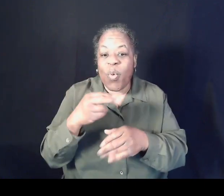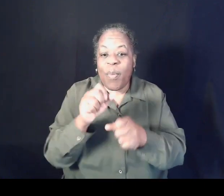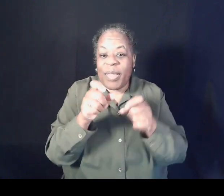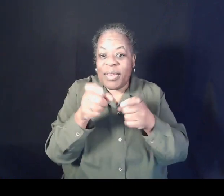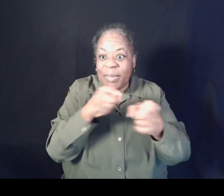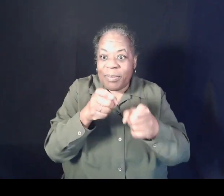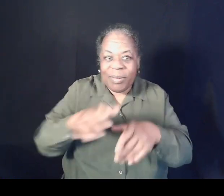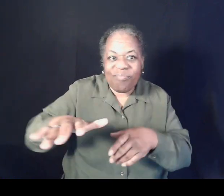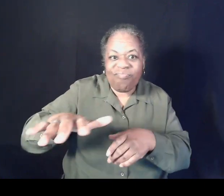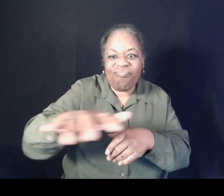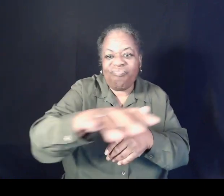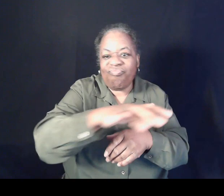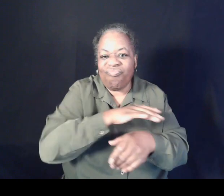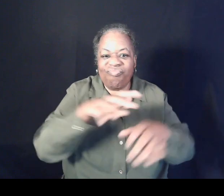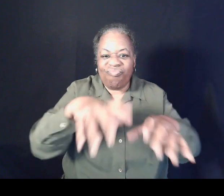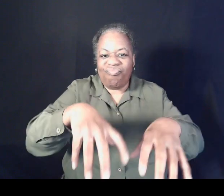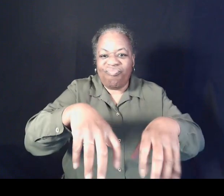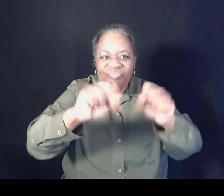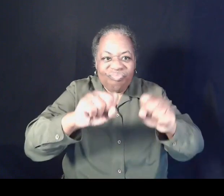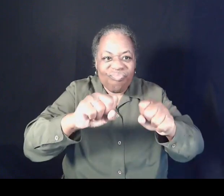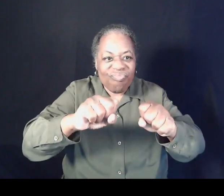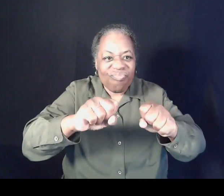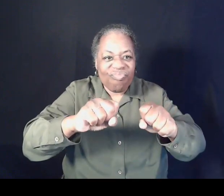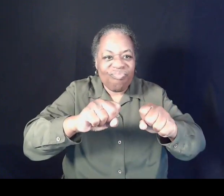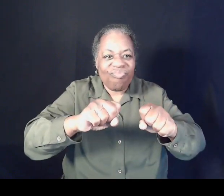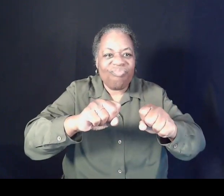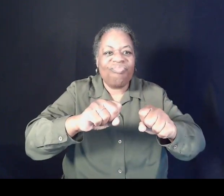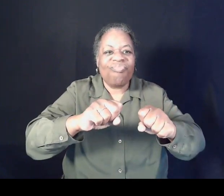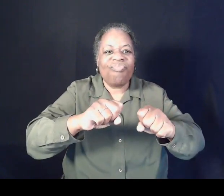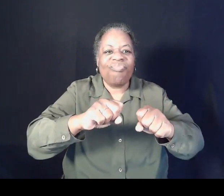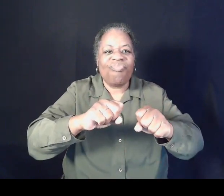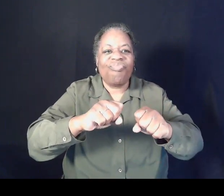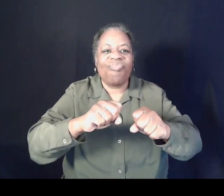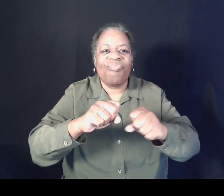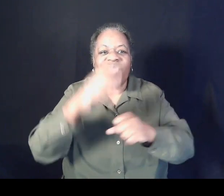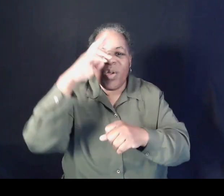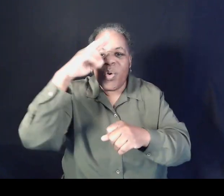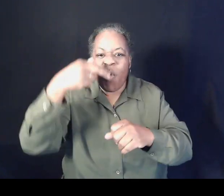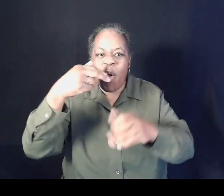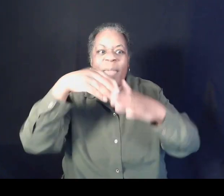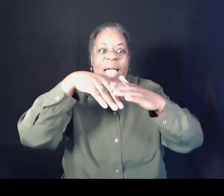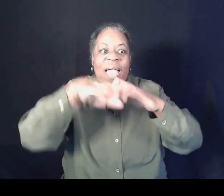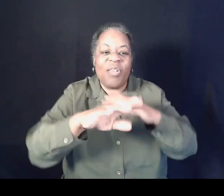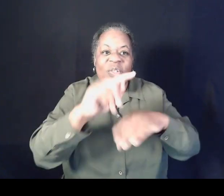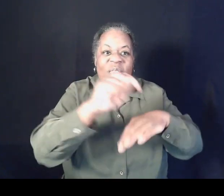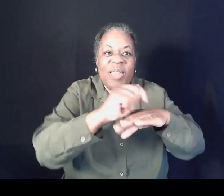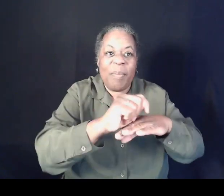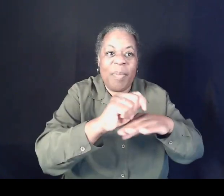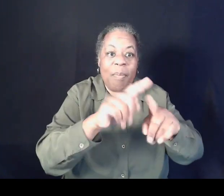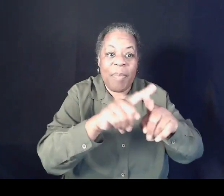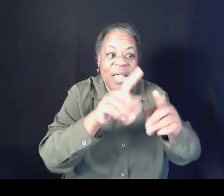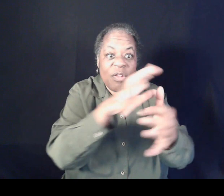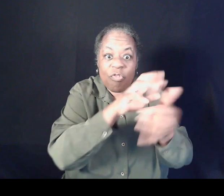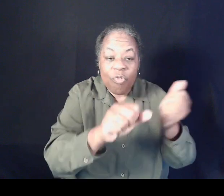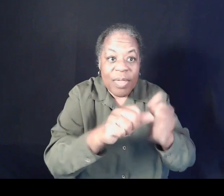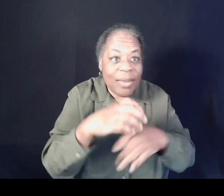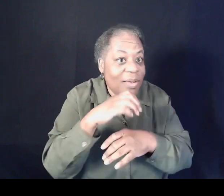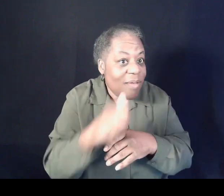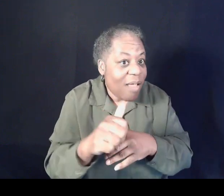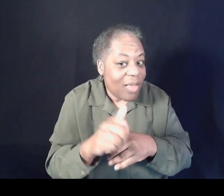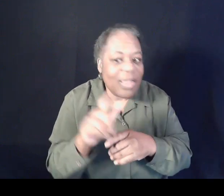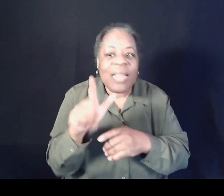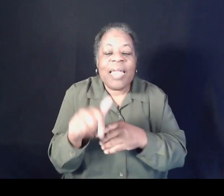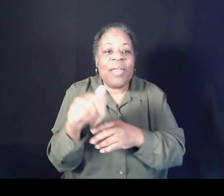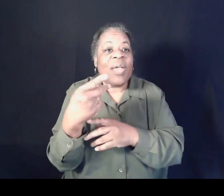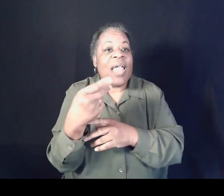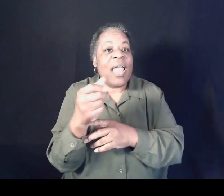rule. It was said that Pompey entered the temple but did not plunder it. Later, Herod is given Israel to